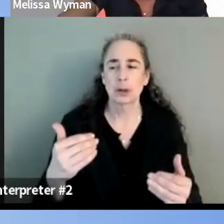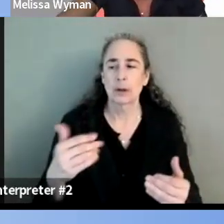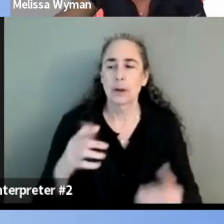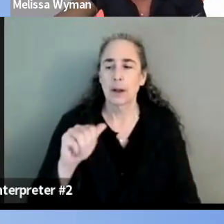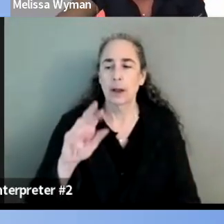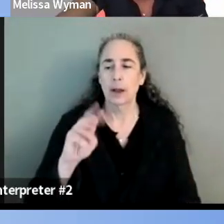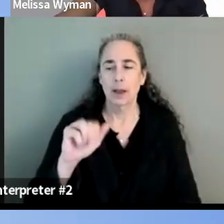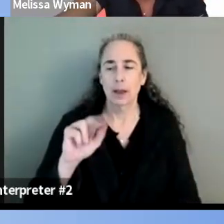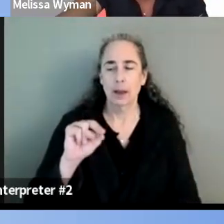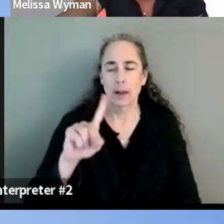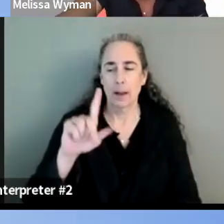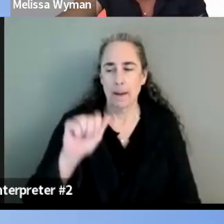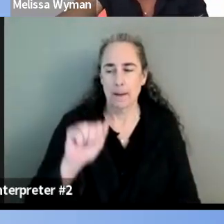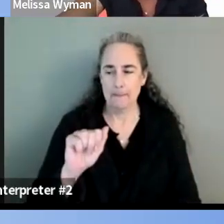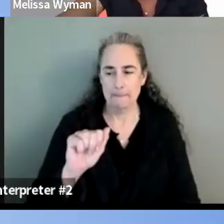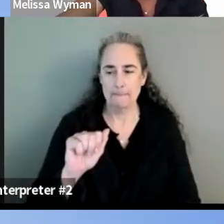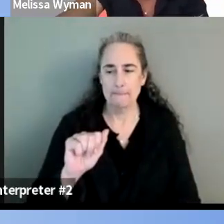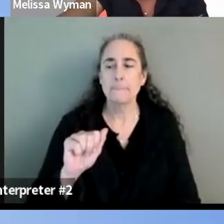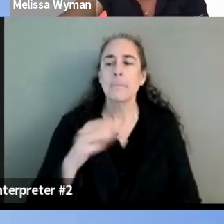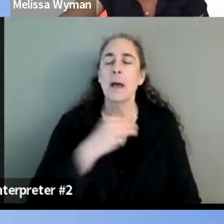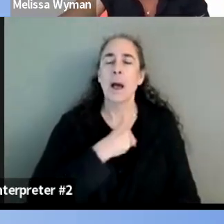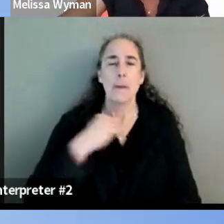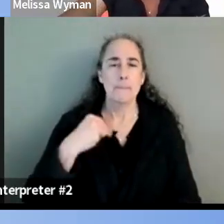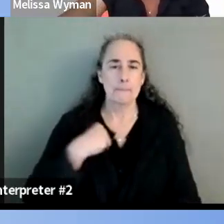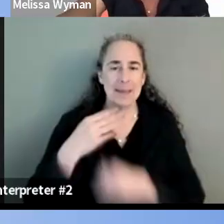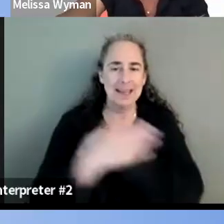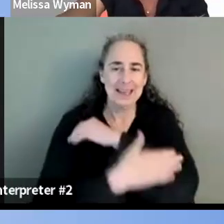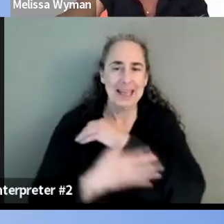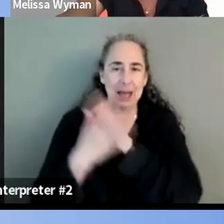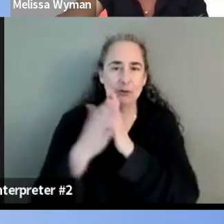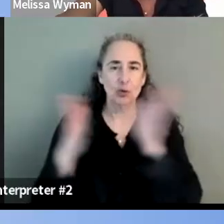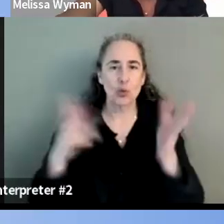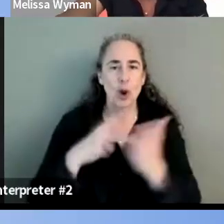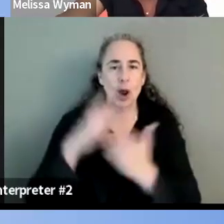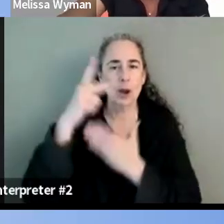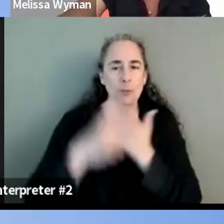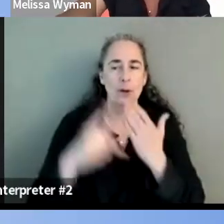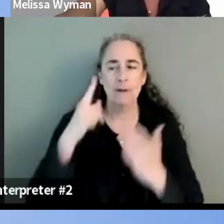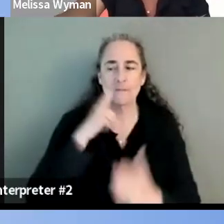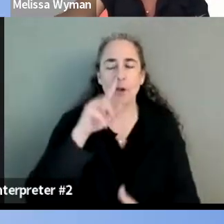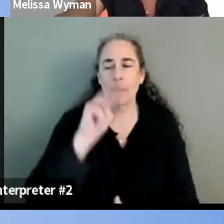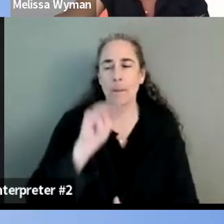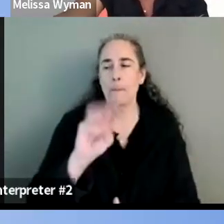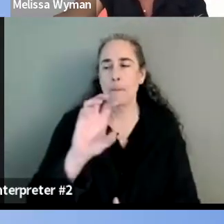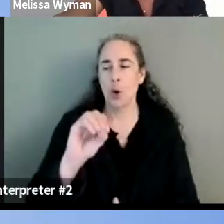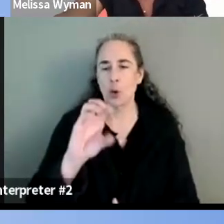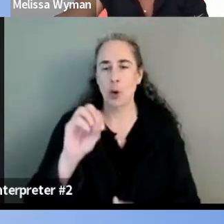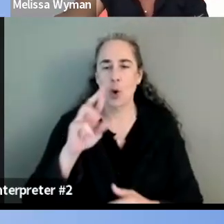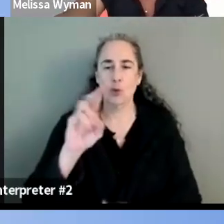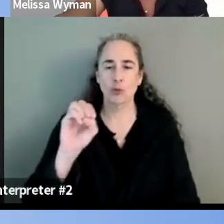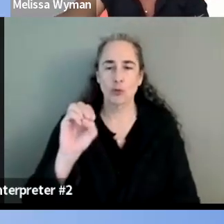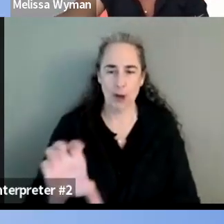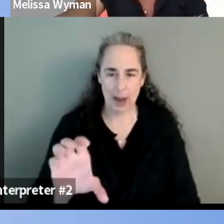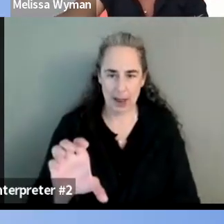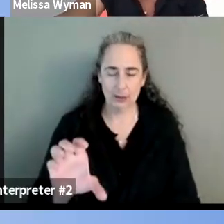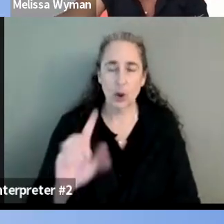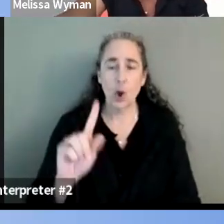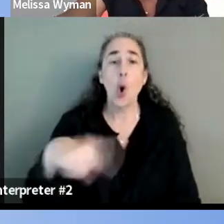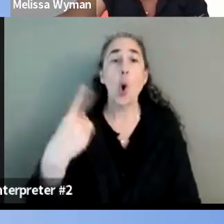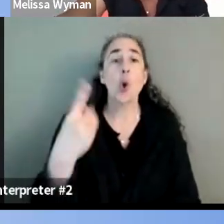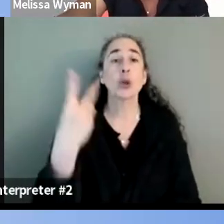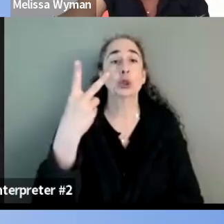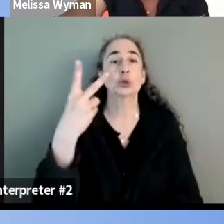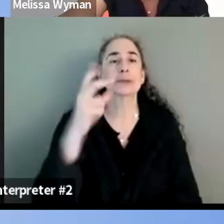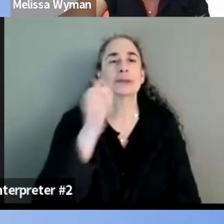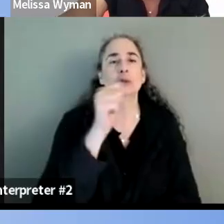Amanda serves as a manager of the countywide program team for Montgomery County Recreation. With nearly 2 decades of experience in the